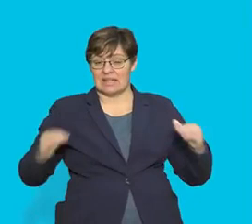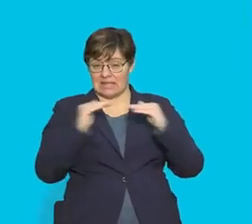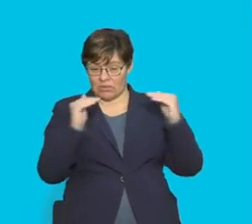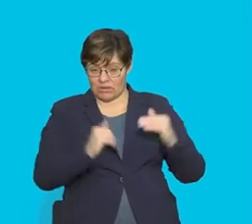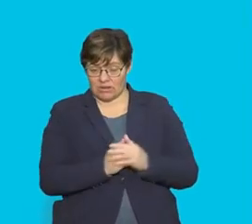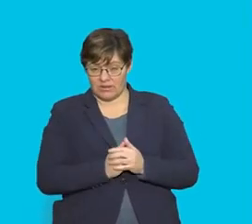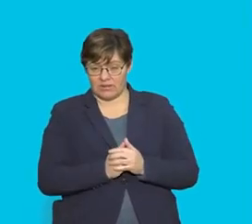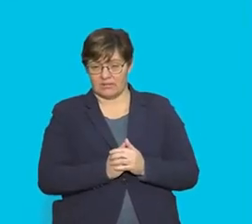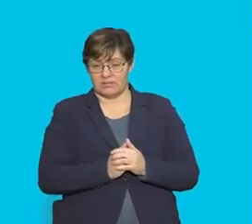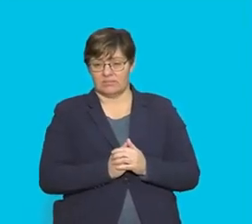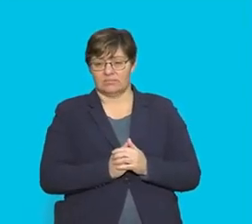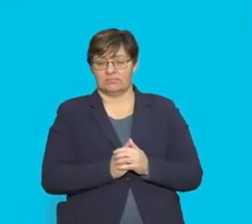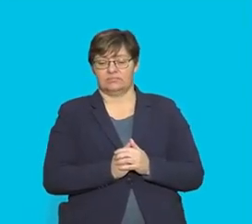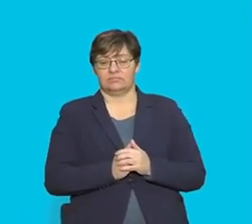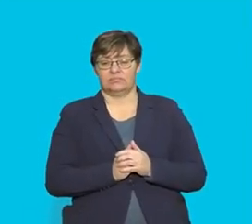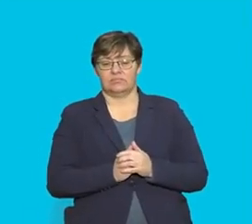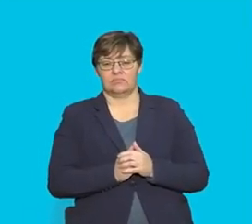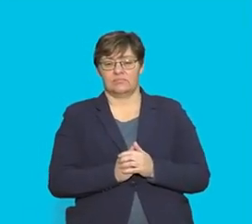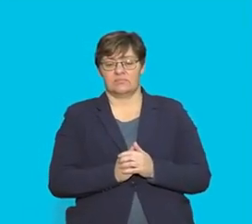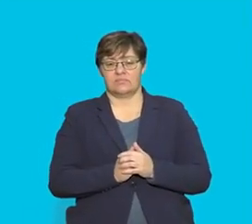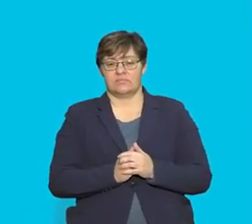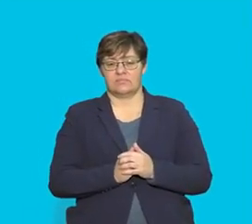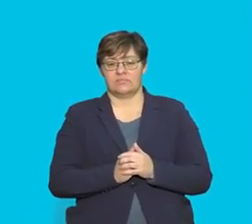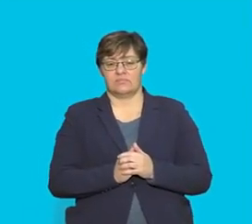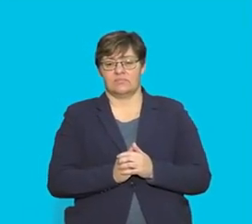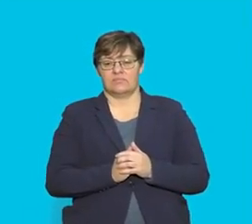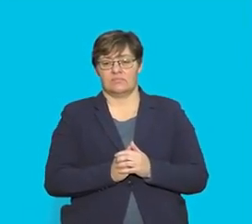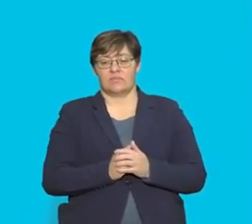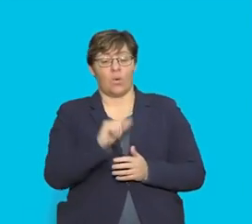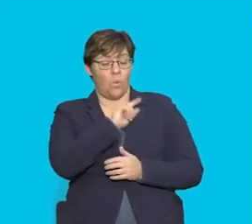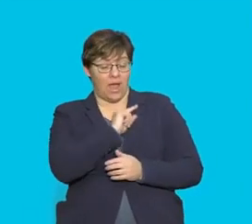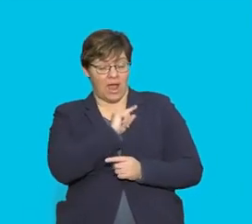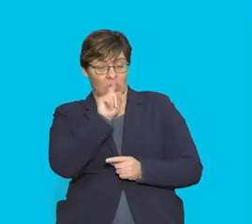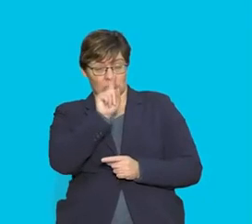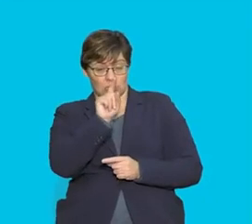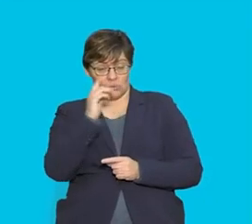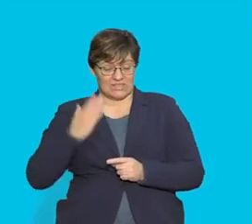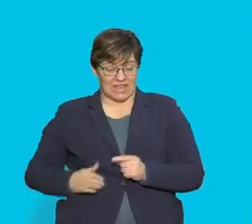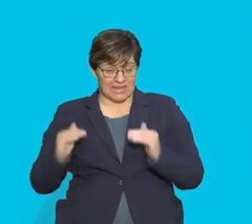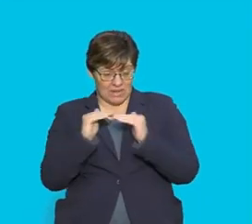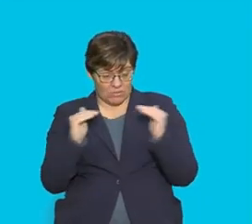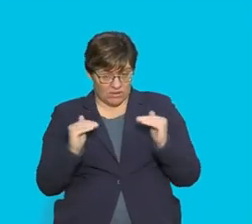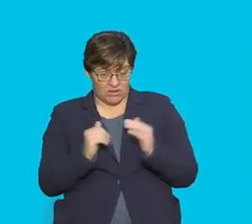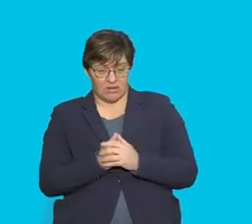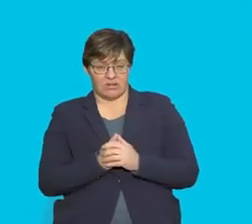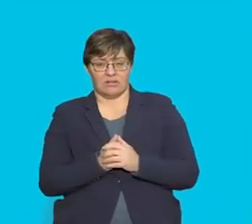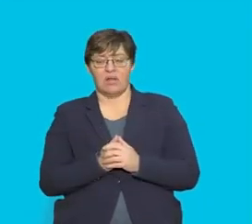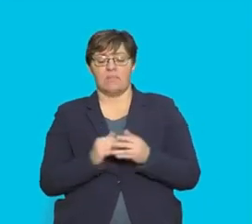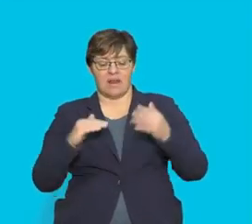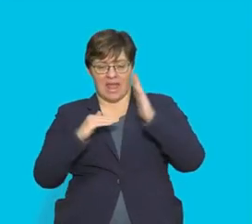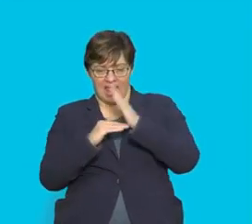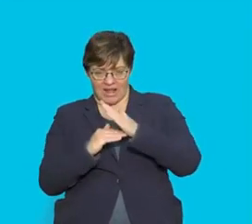sides, right? And we also have, because of that, two